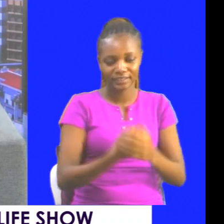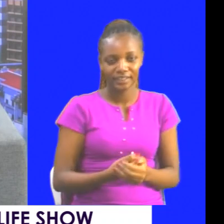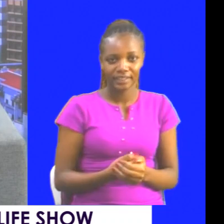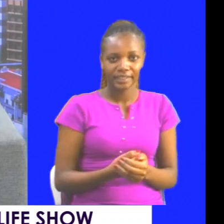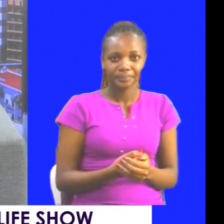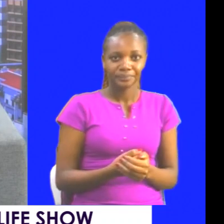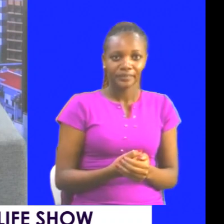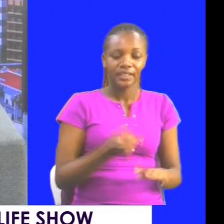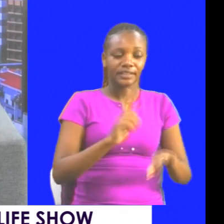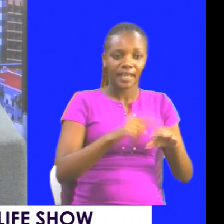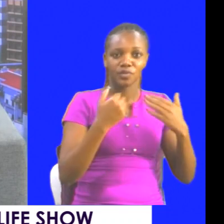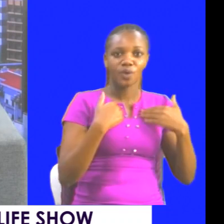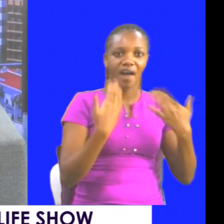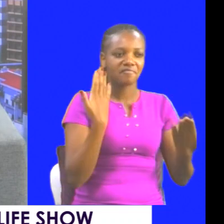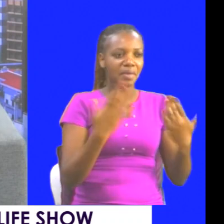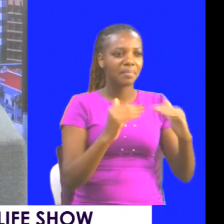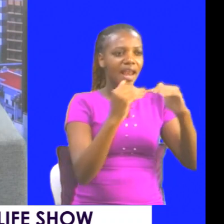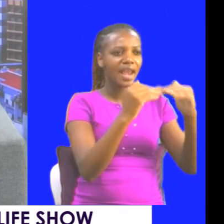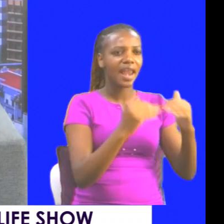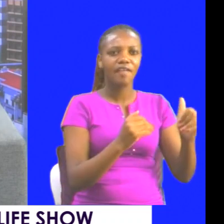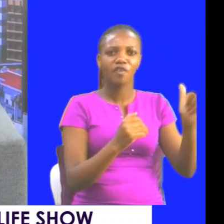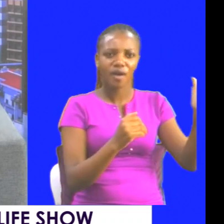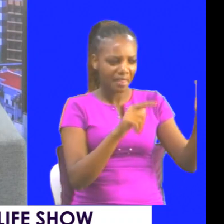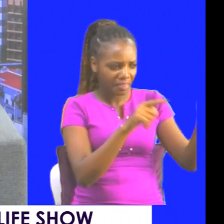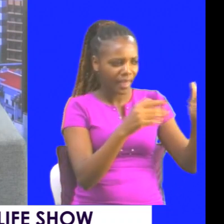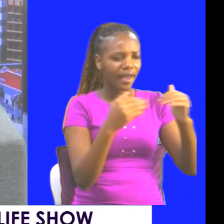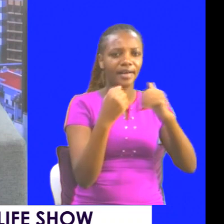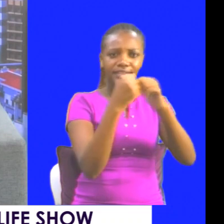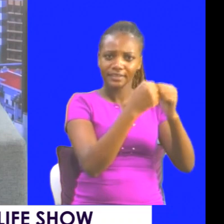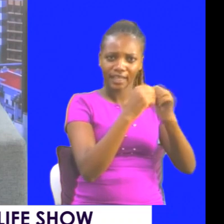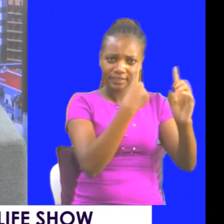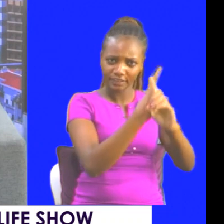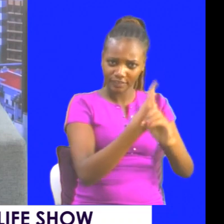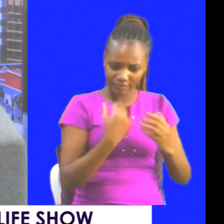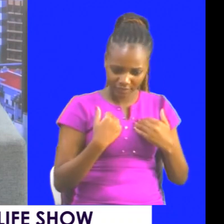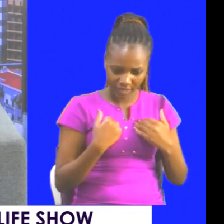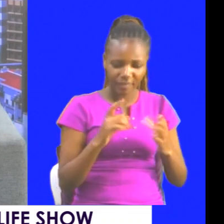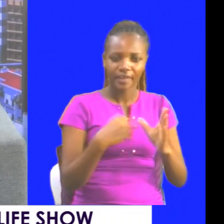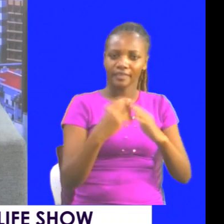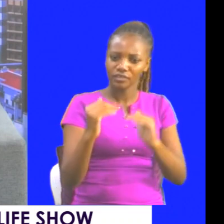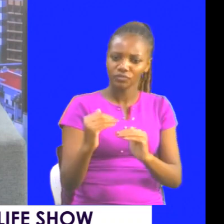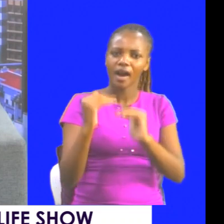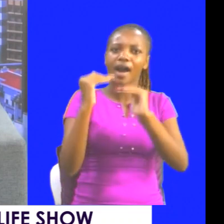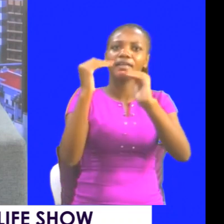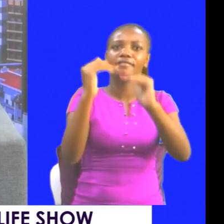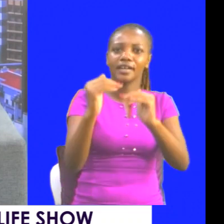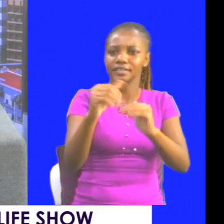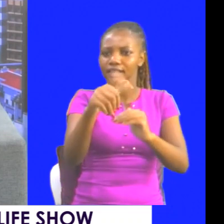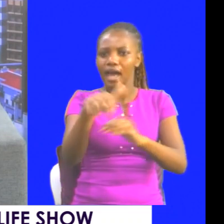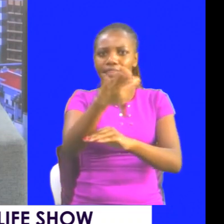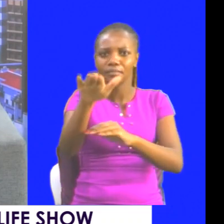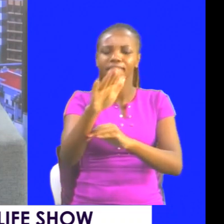on level A, on ground zero, it has its challenges. But you get to ground 2 and ground 3 and ground